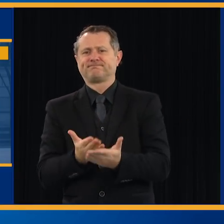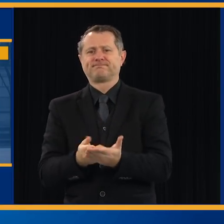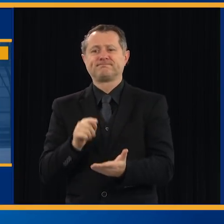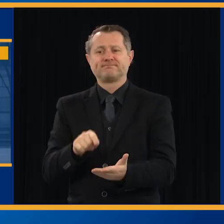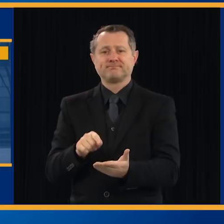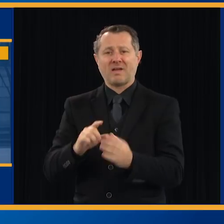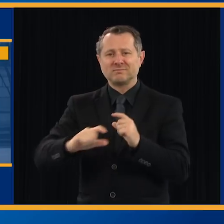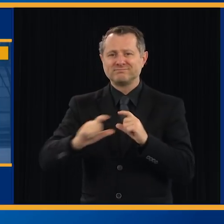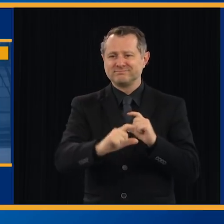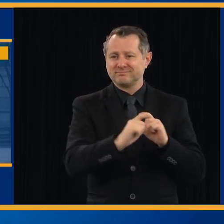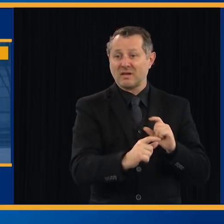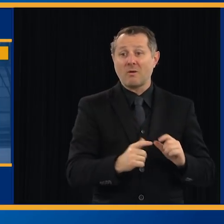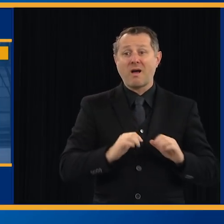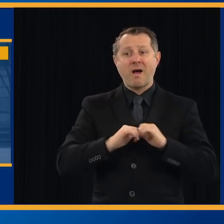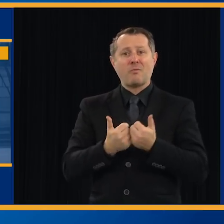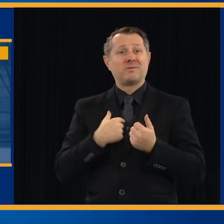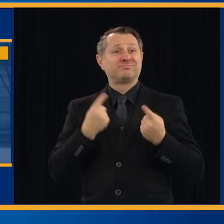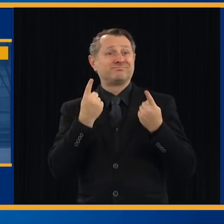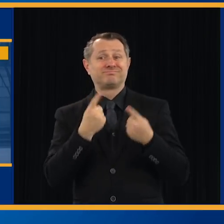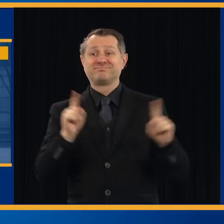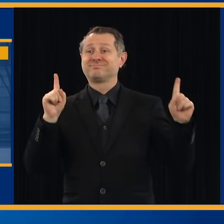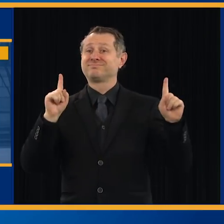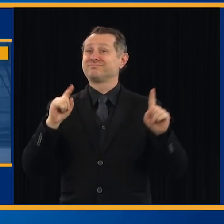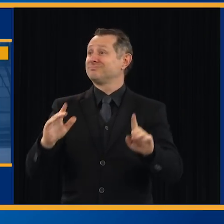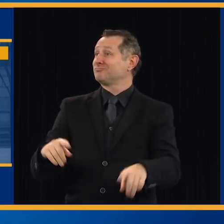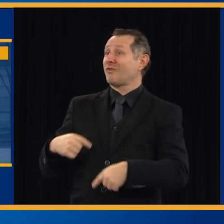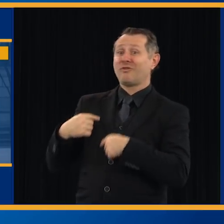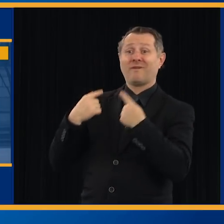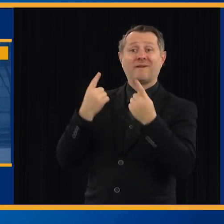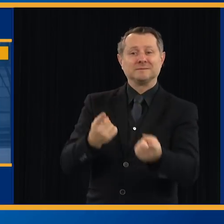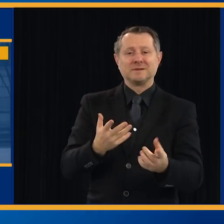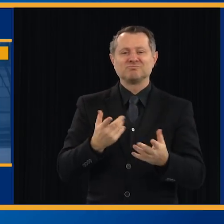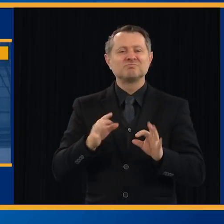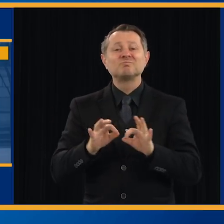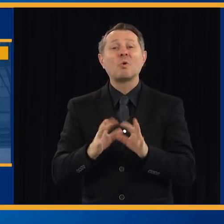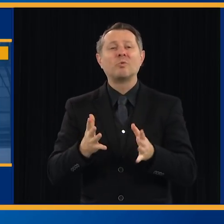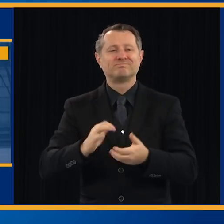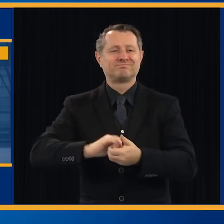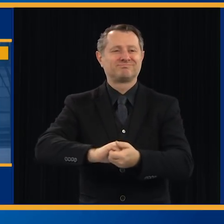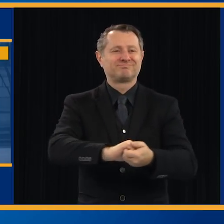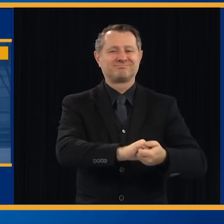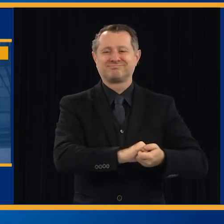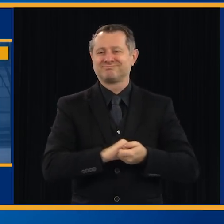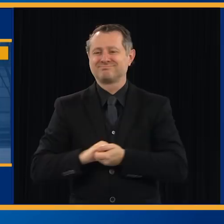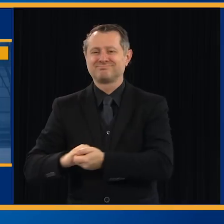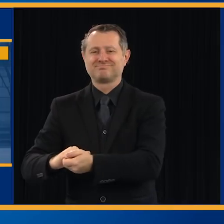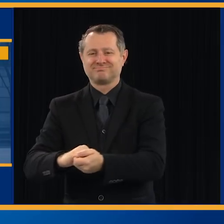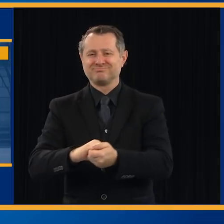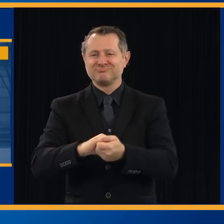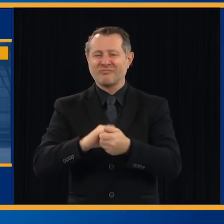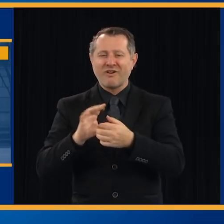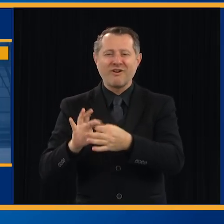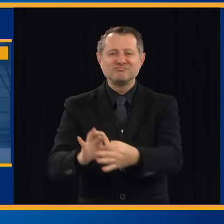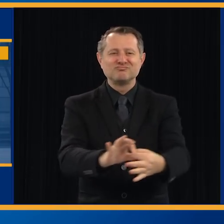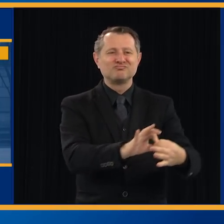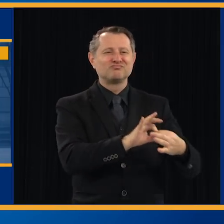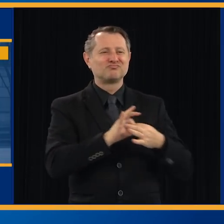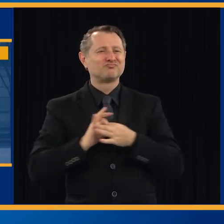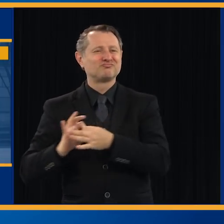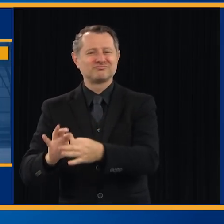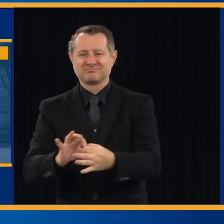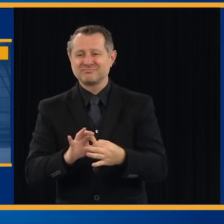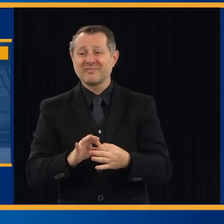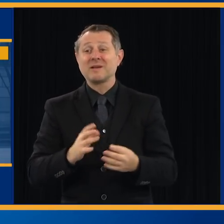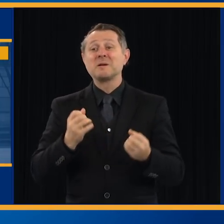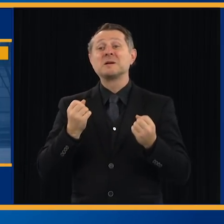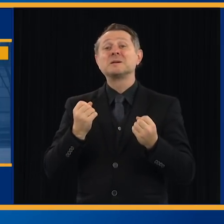so well thus far, the mutuality and discipline that we have shown. I have many school districts in the